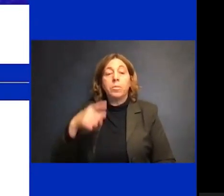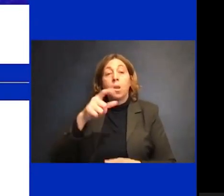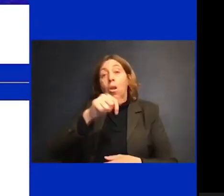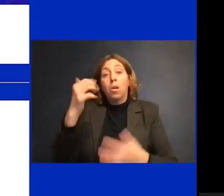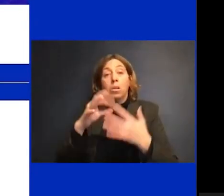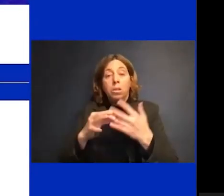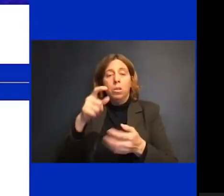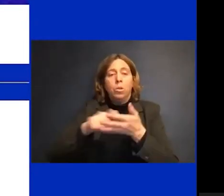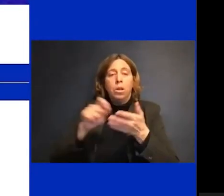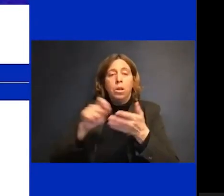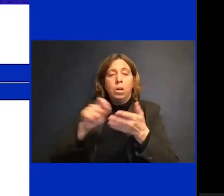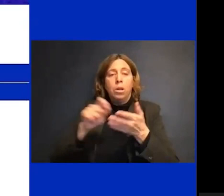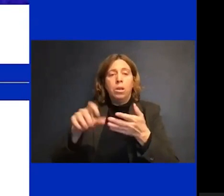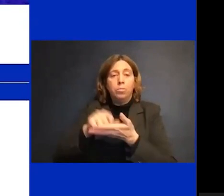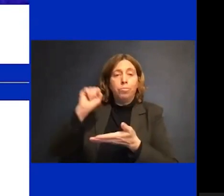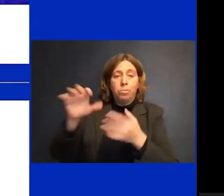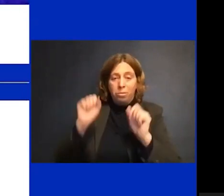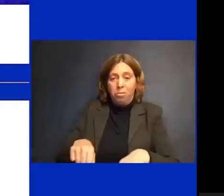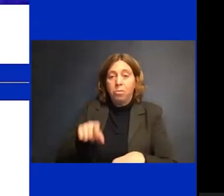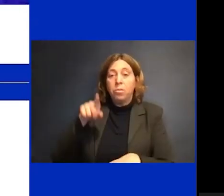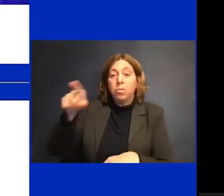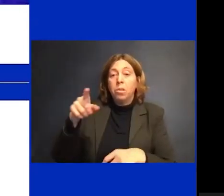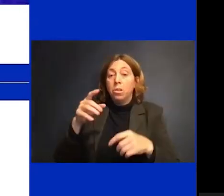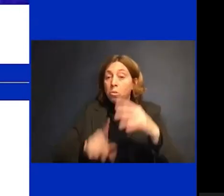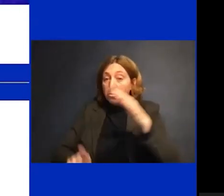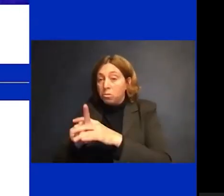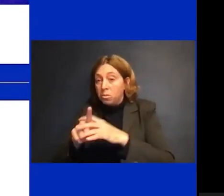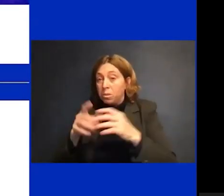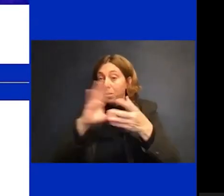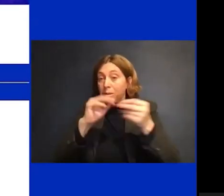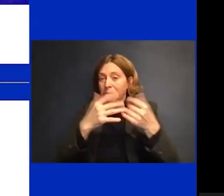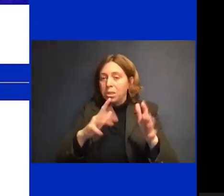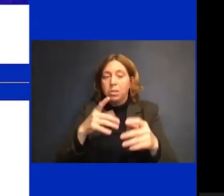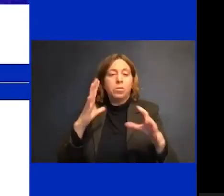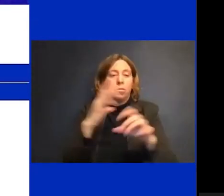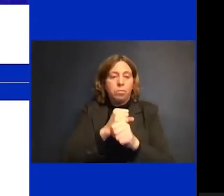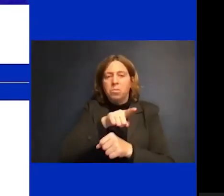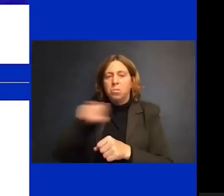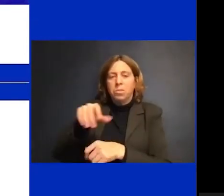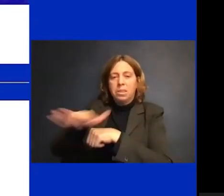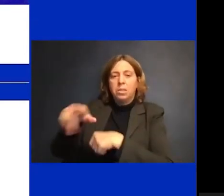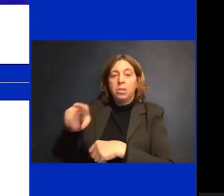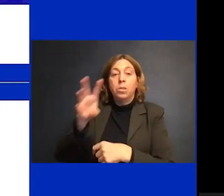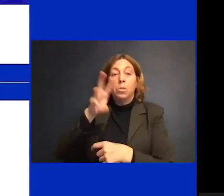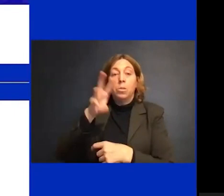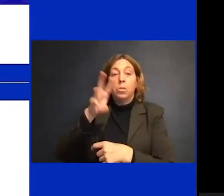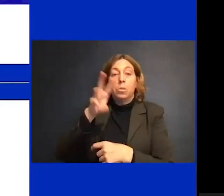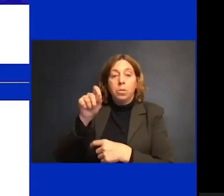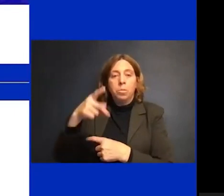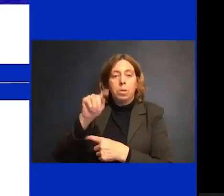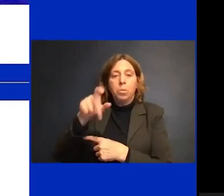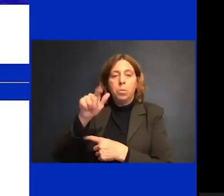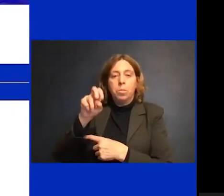Alternatively, written submissions of comments can be submitted before and after the in-person public hearing through the designated